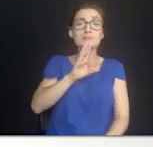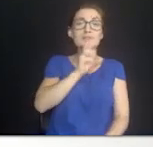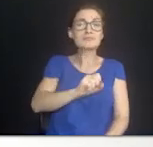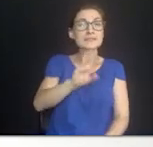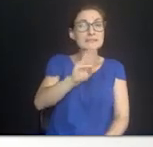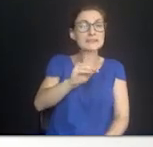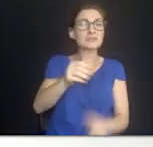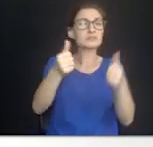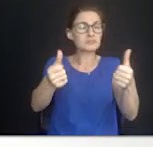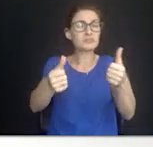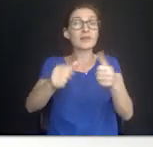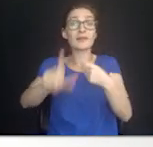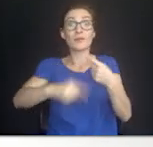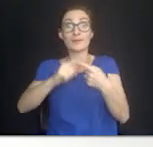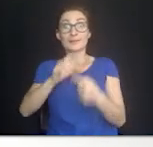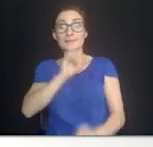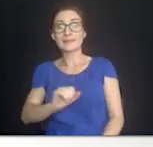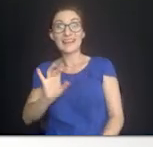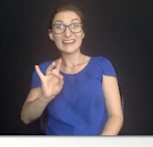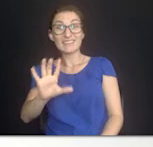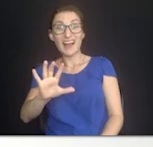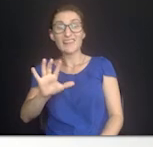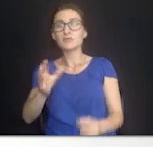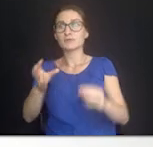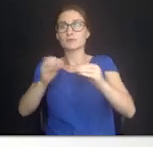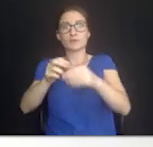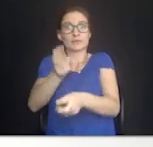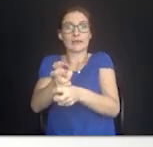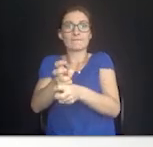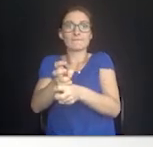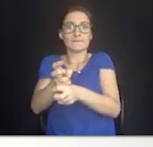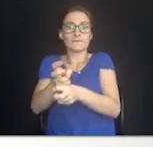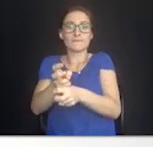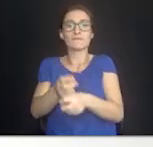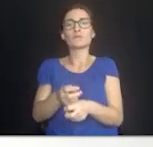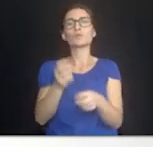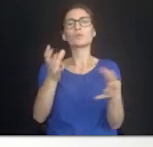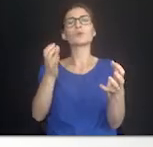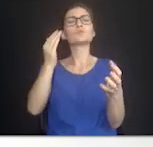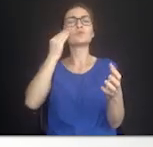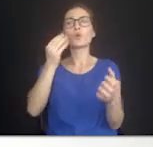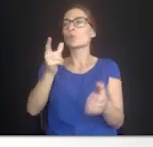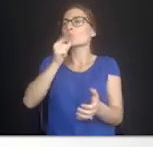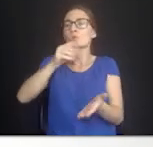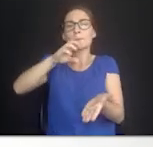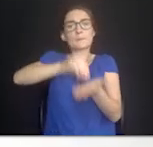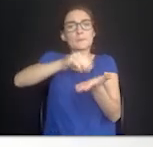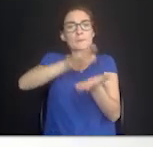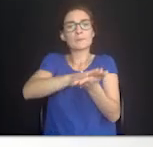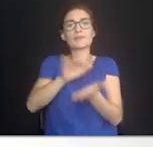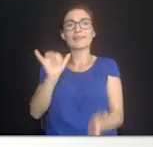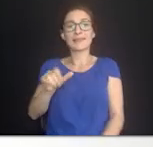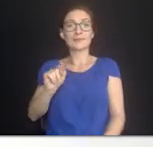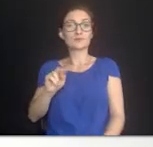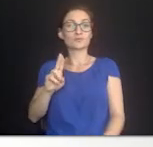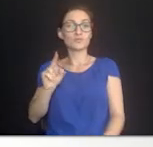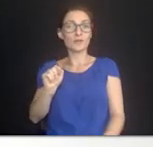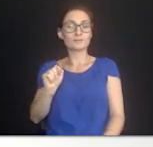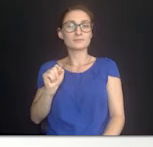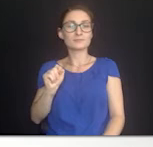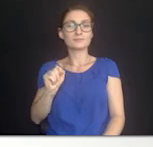tougher, right? And so we want to make sure we really know who we're listing in that trust, not just who we're protecting, but how we're protecting